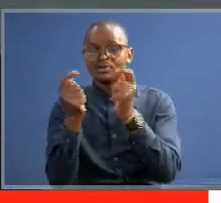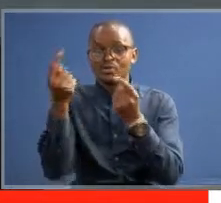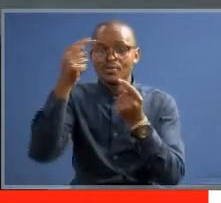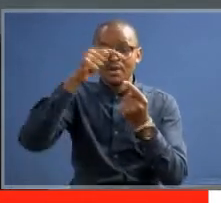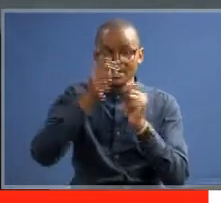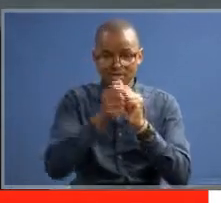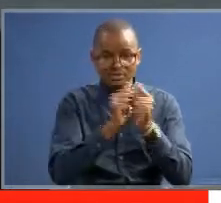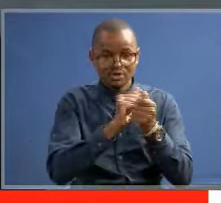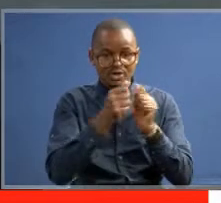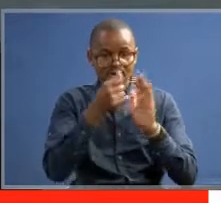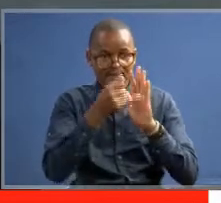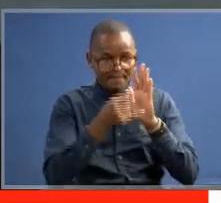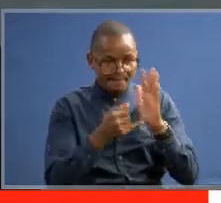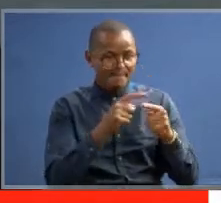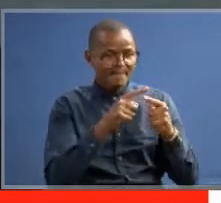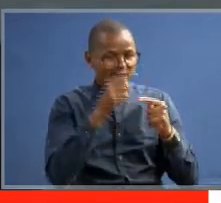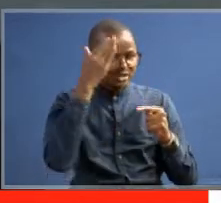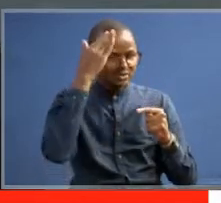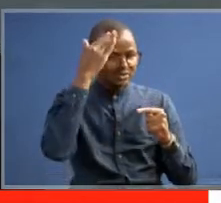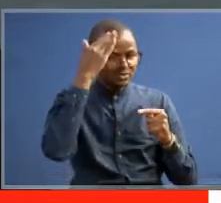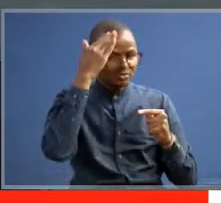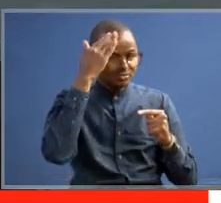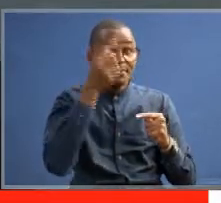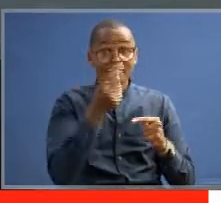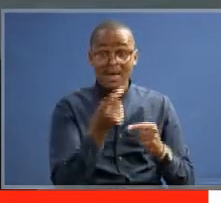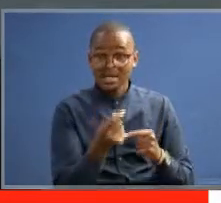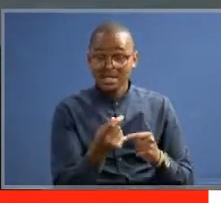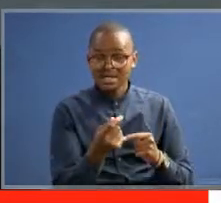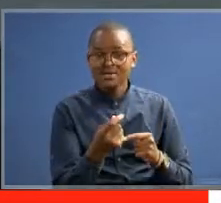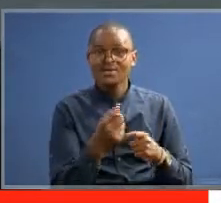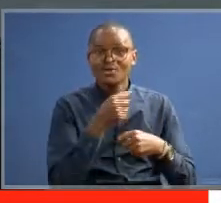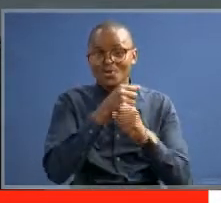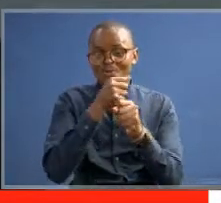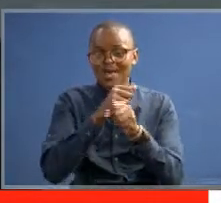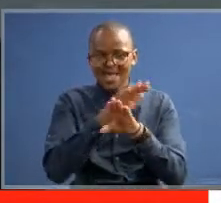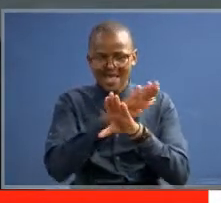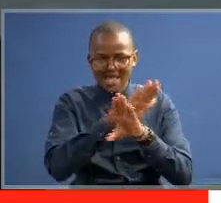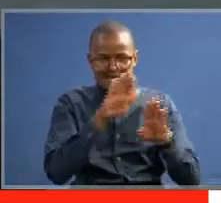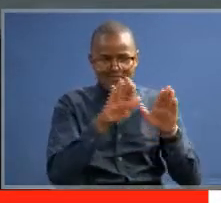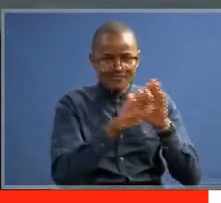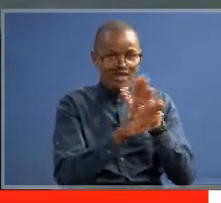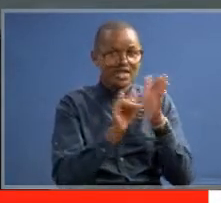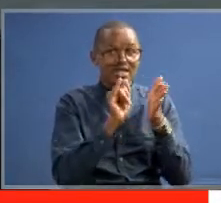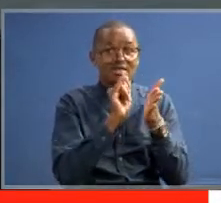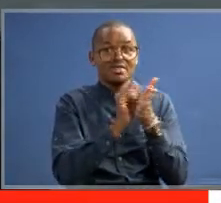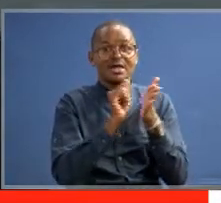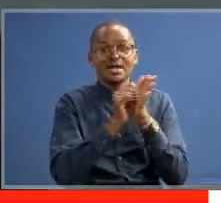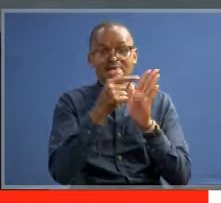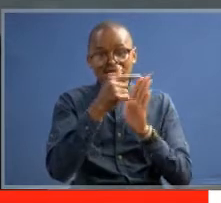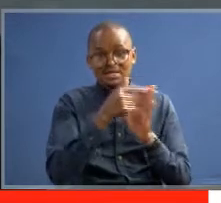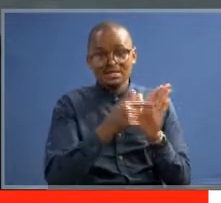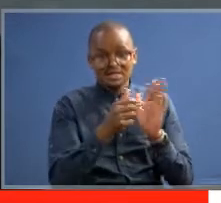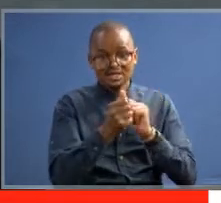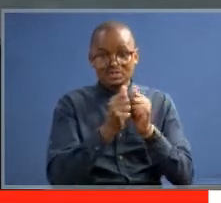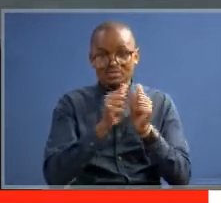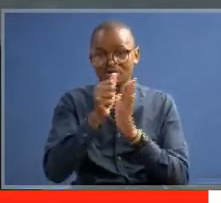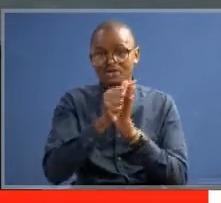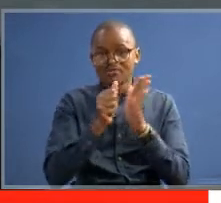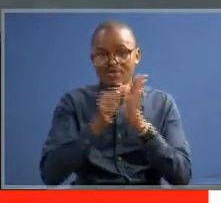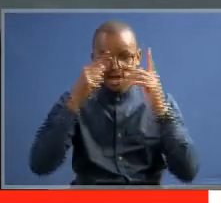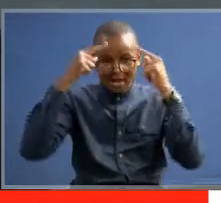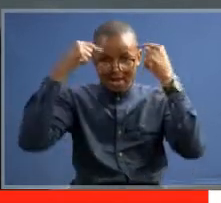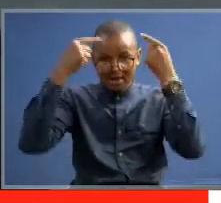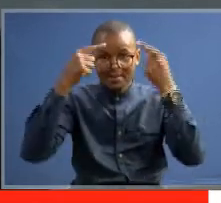industry, but we know we need the money. We need the money to make everything that is enlisted in the Sports Act a